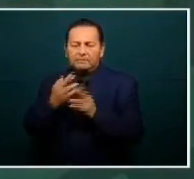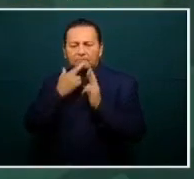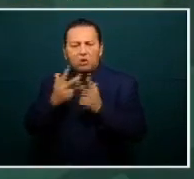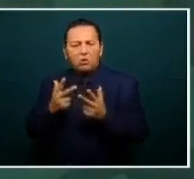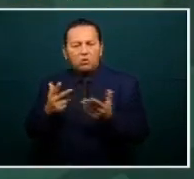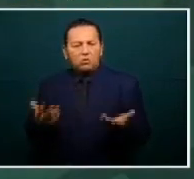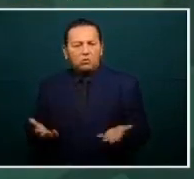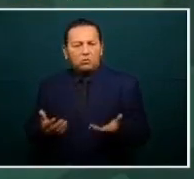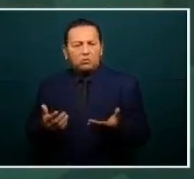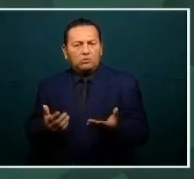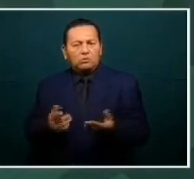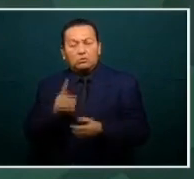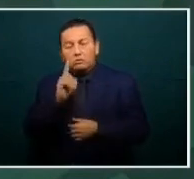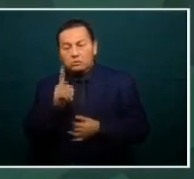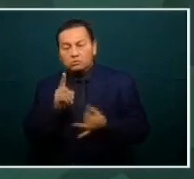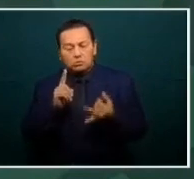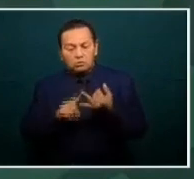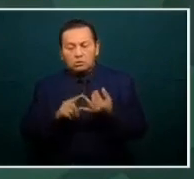dialogue